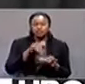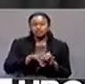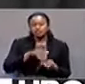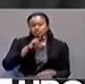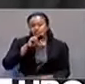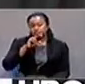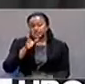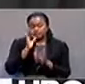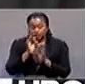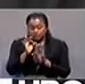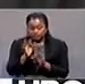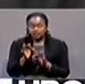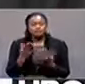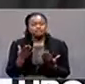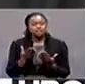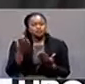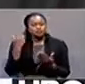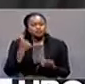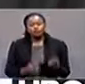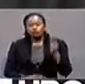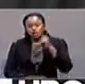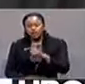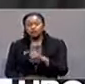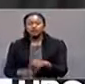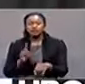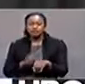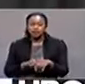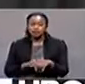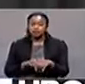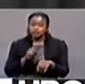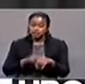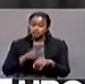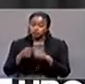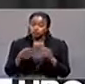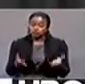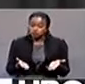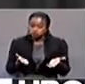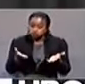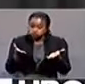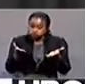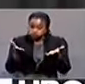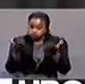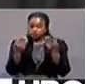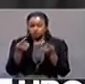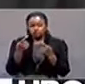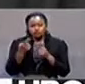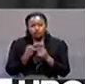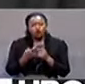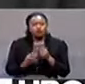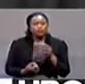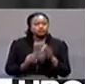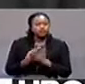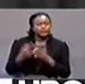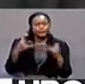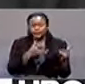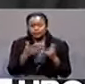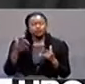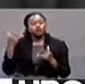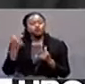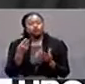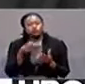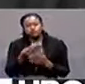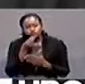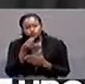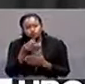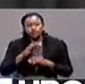at a time when we were just recovering from the effects of the war. We had shortages of food,